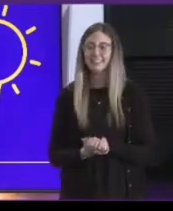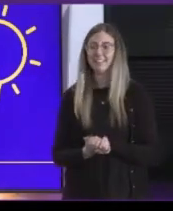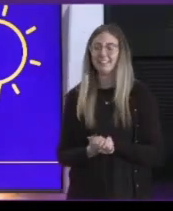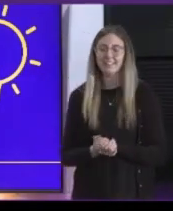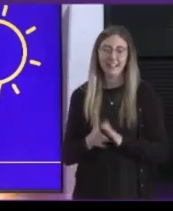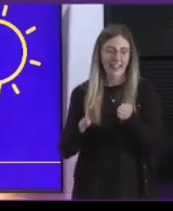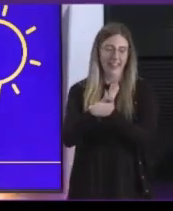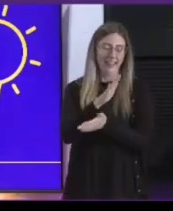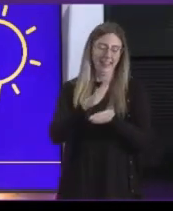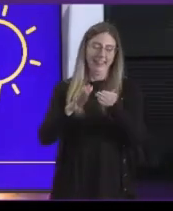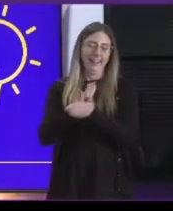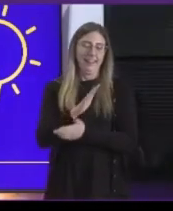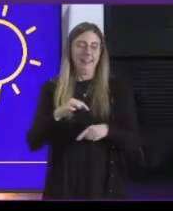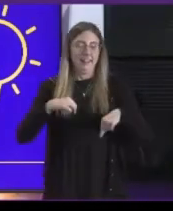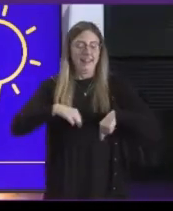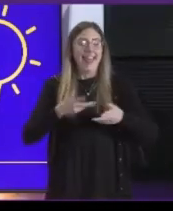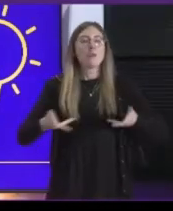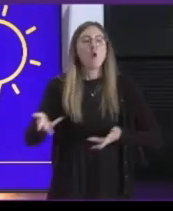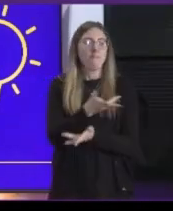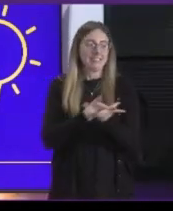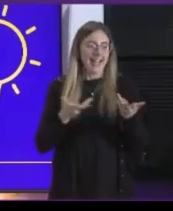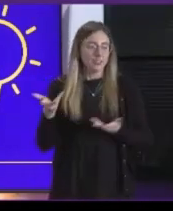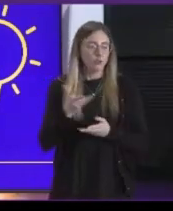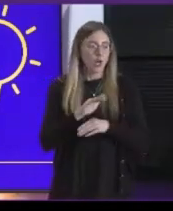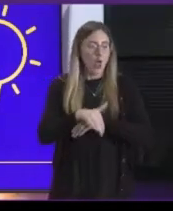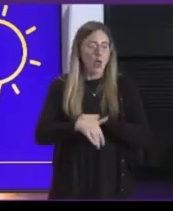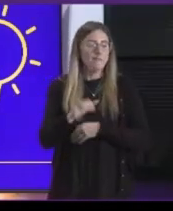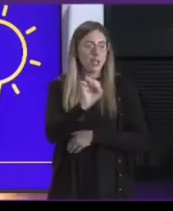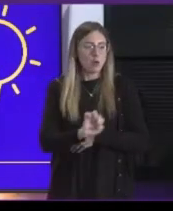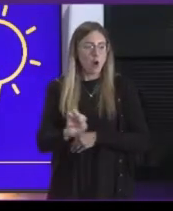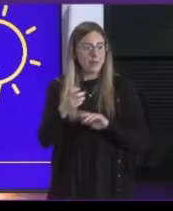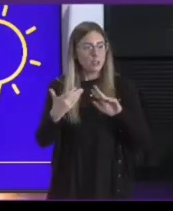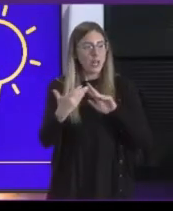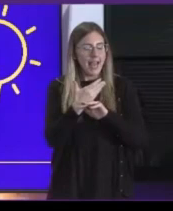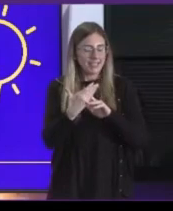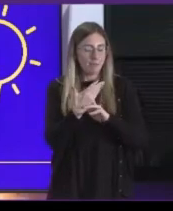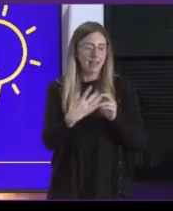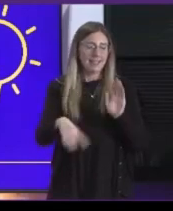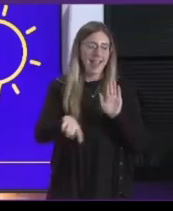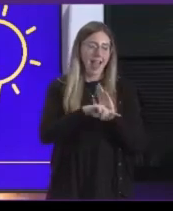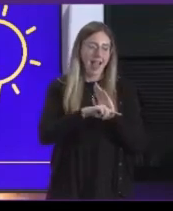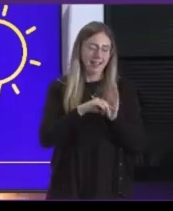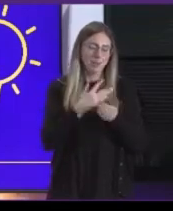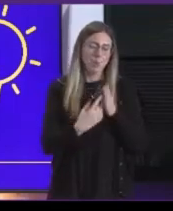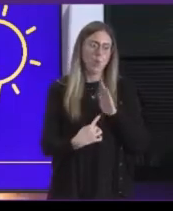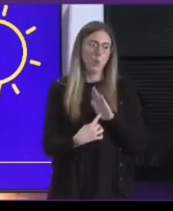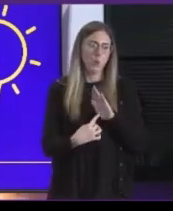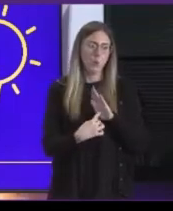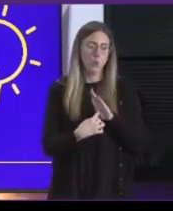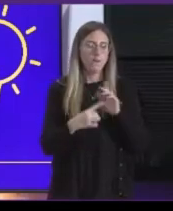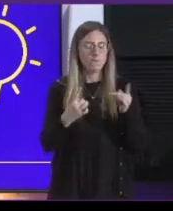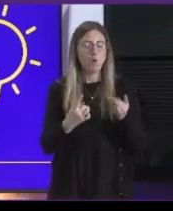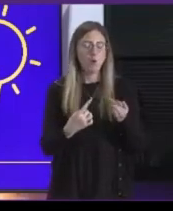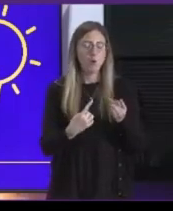I'm so pleased to say that we're opening with a conversation about the European Accessibility Act. It's such an important piece of